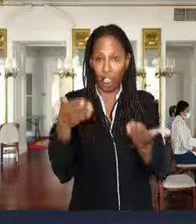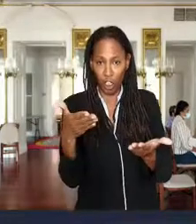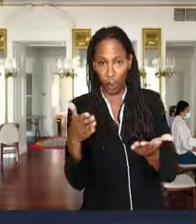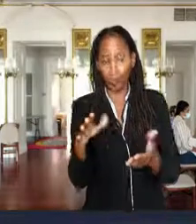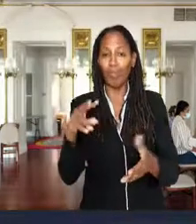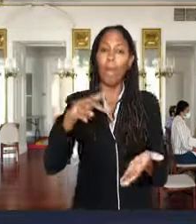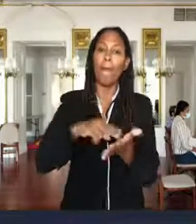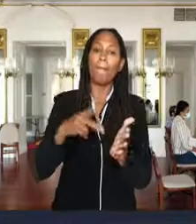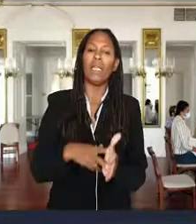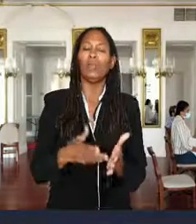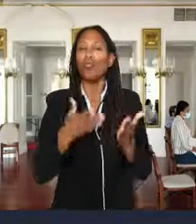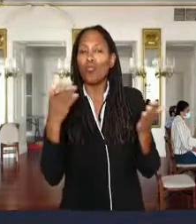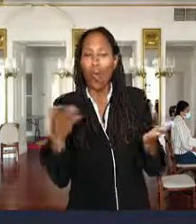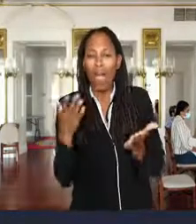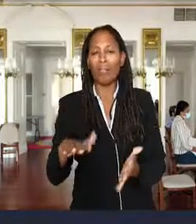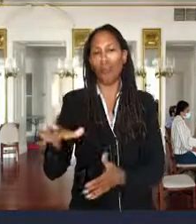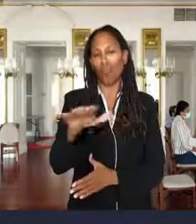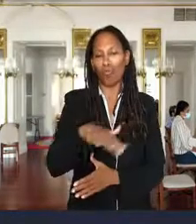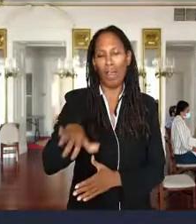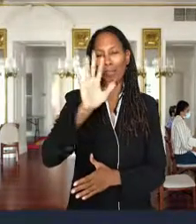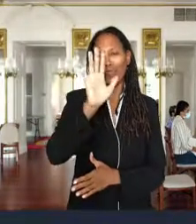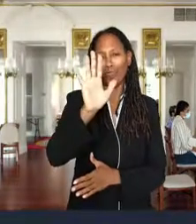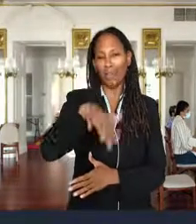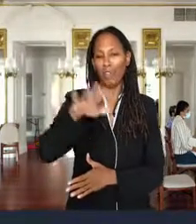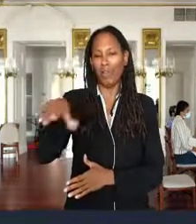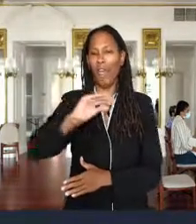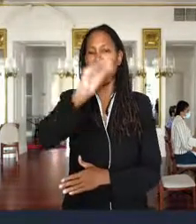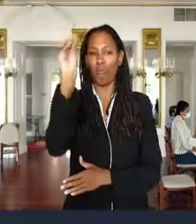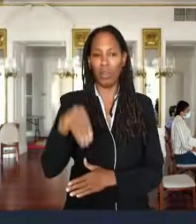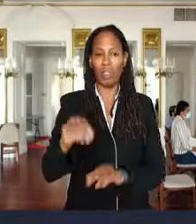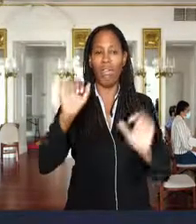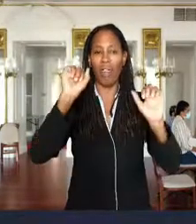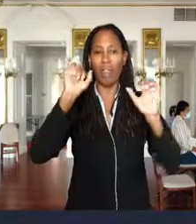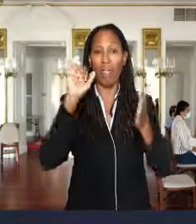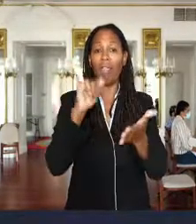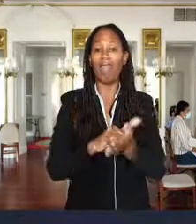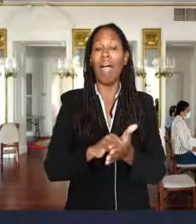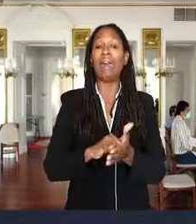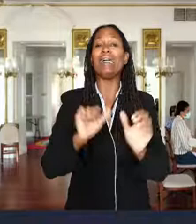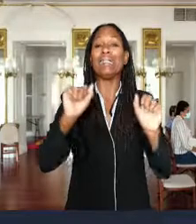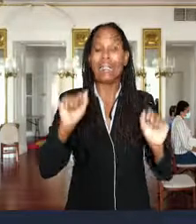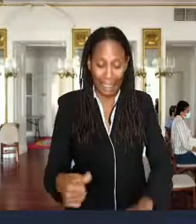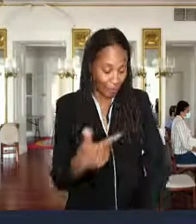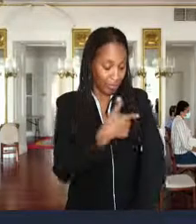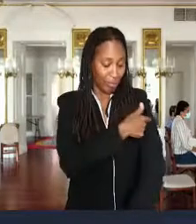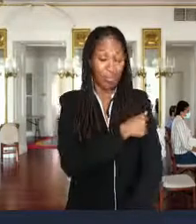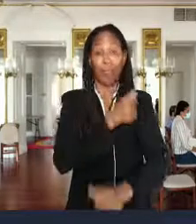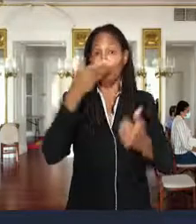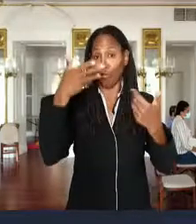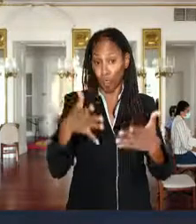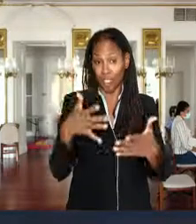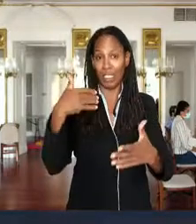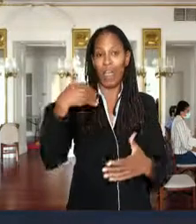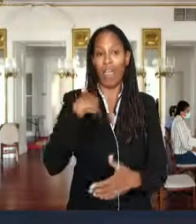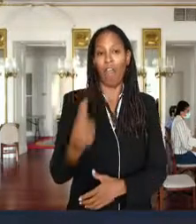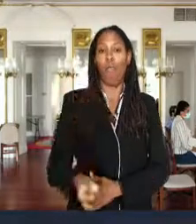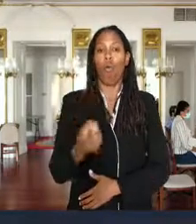55.5% of our eligible population that can be vaccinated has had at least one dose.